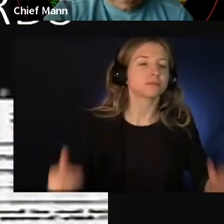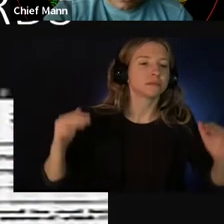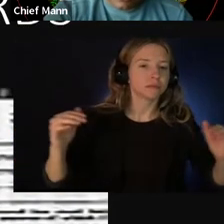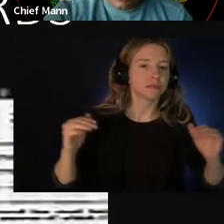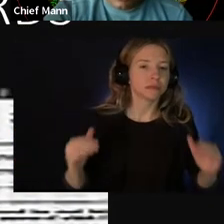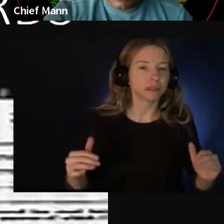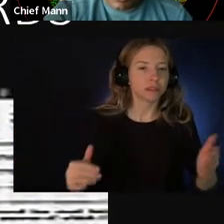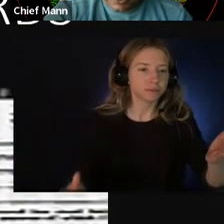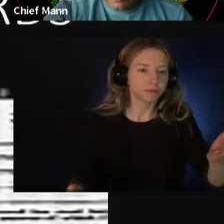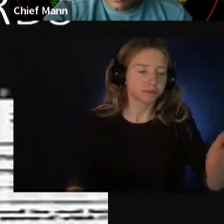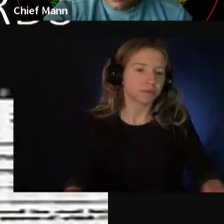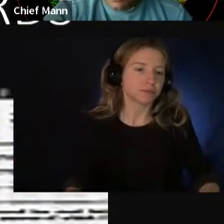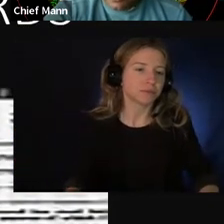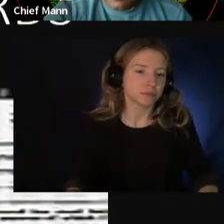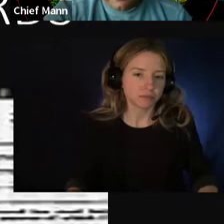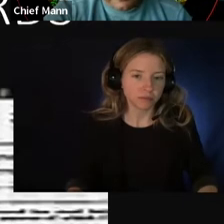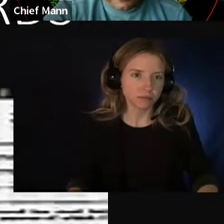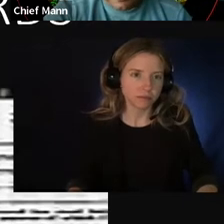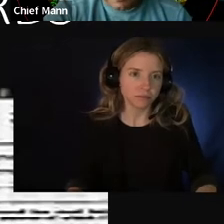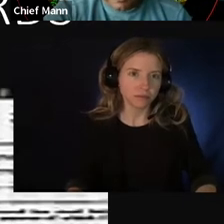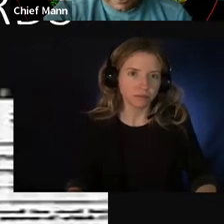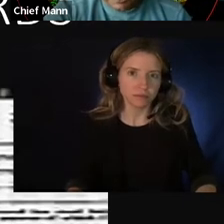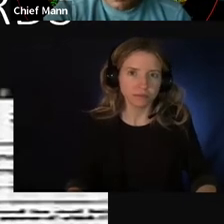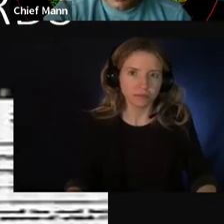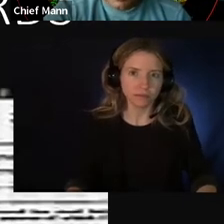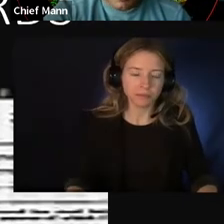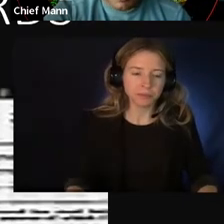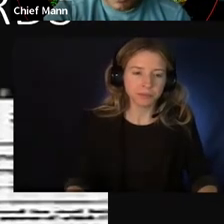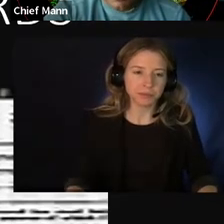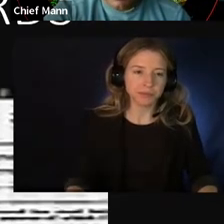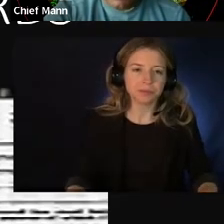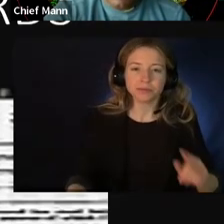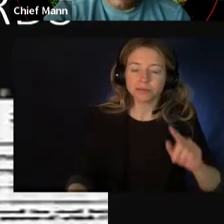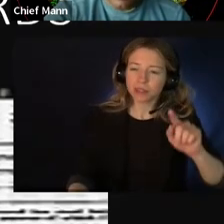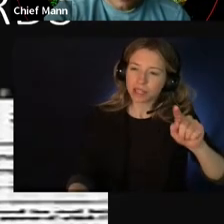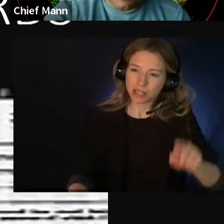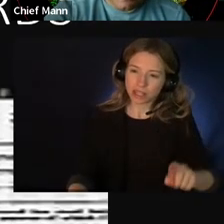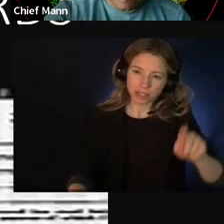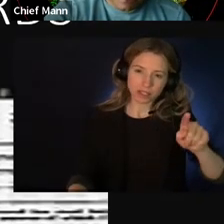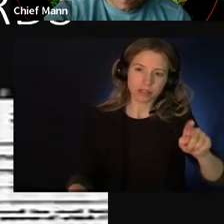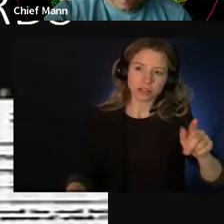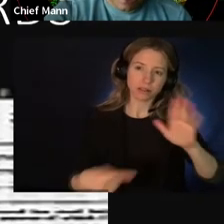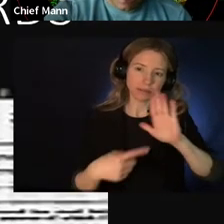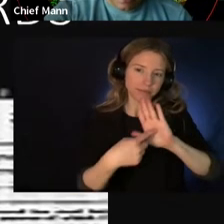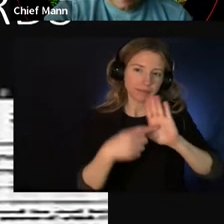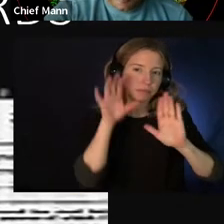This right here is just an example of hundreds and hundreds of